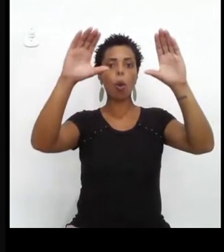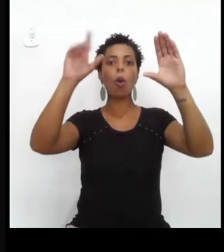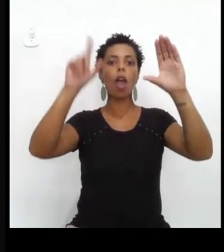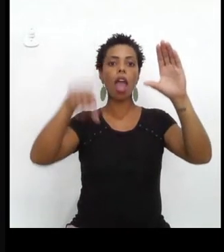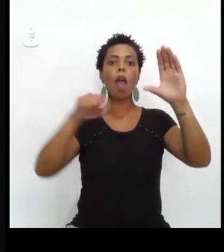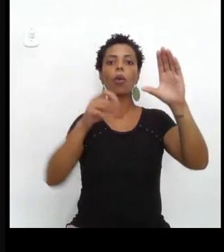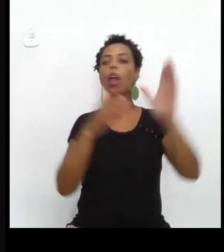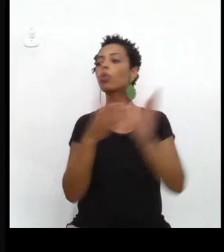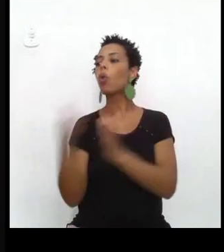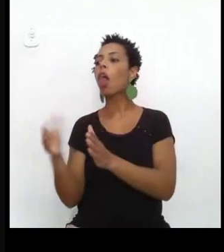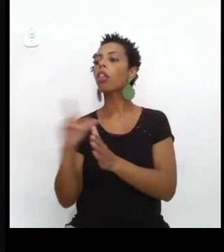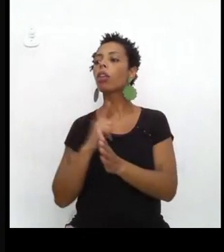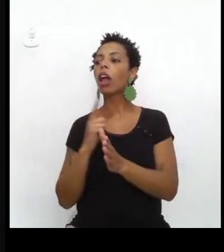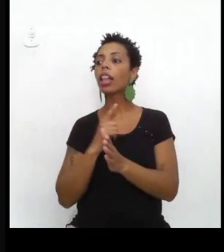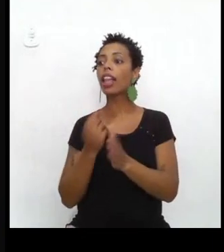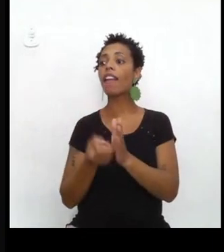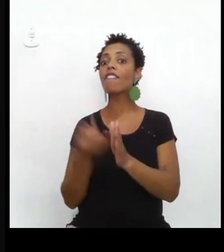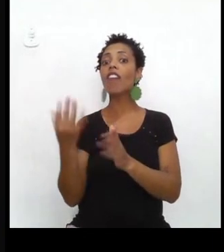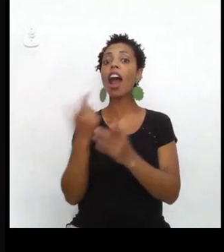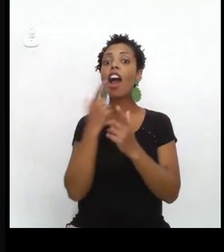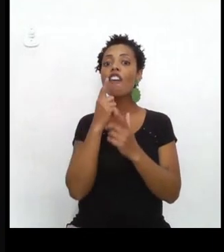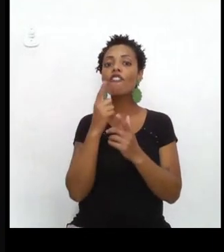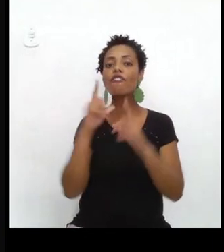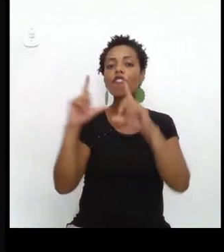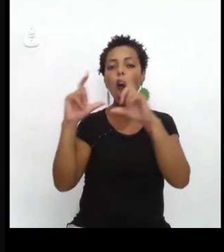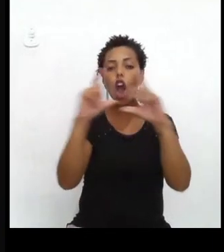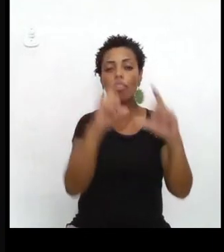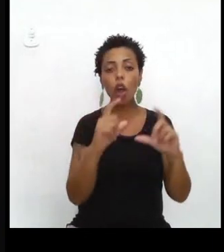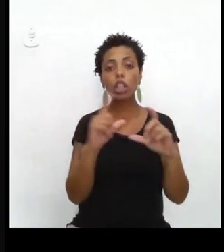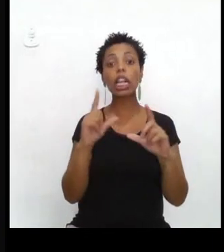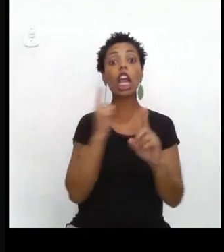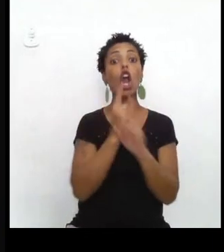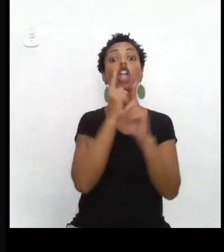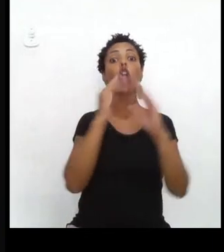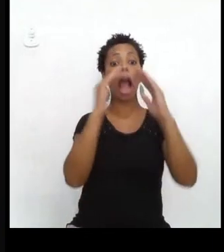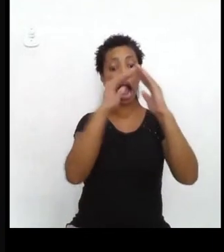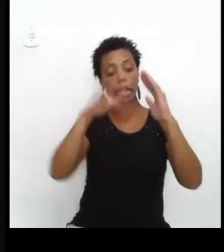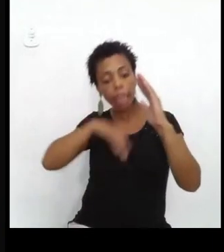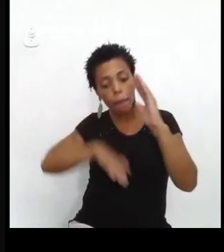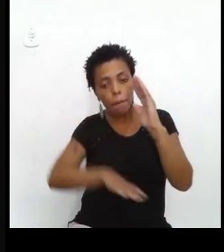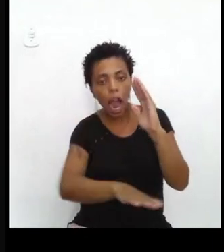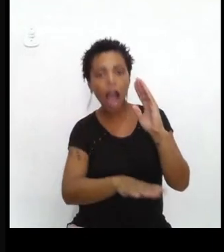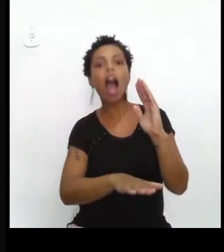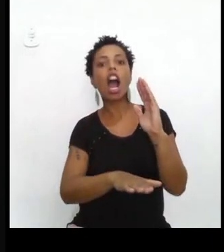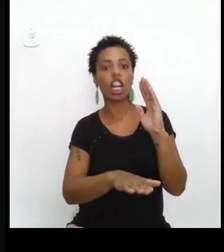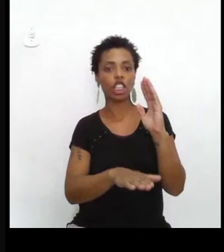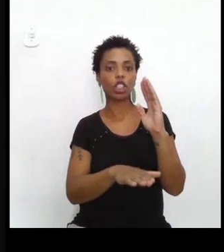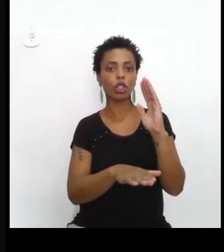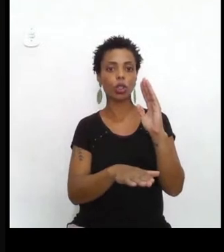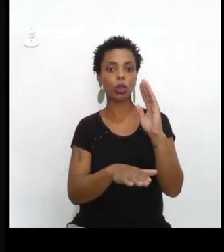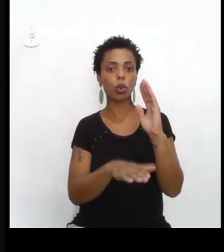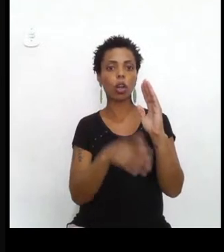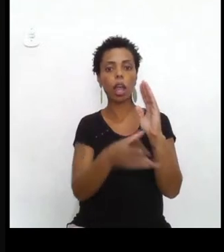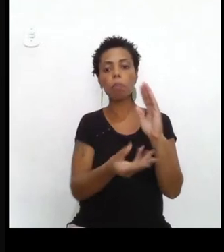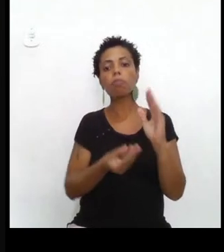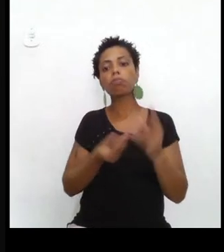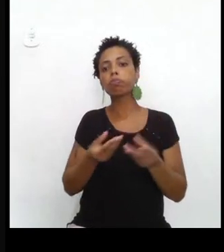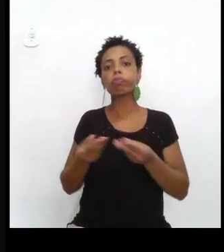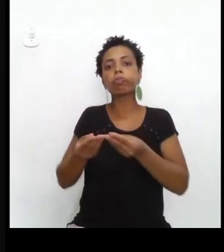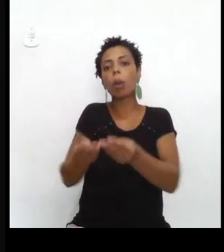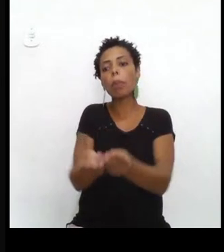best House of structure and free wi-fi o Hernandes homem a vegans alta